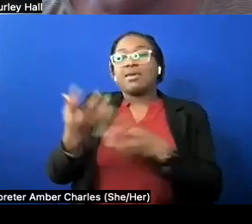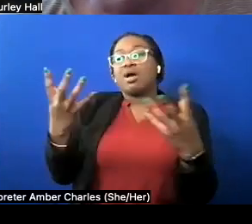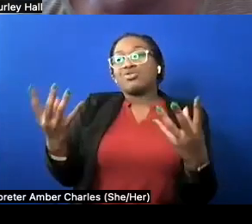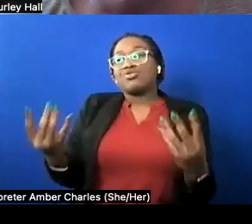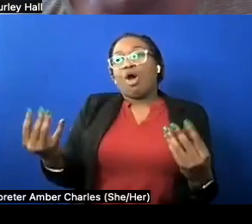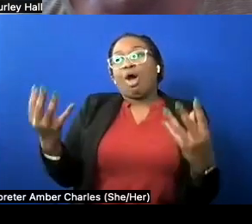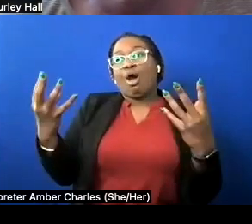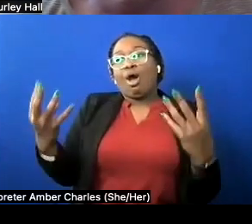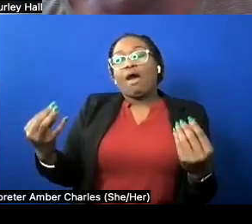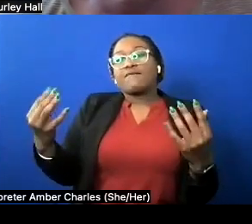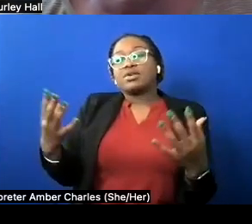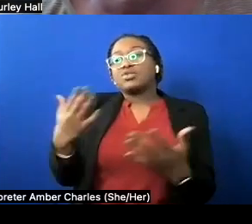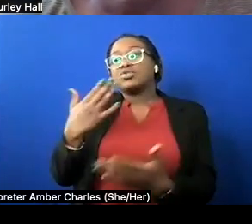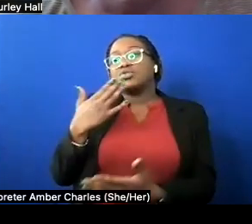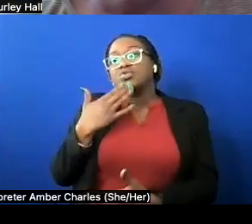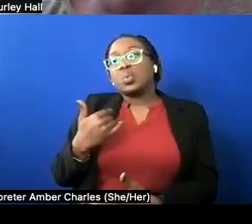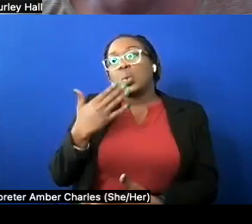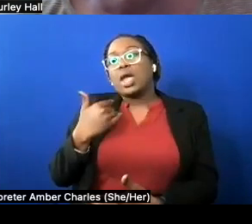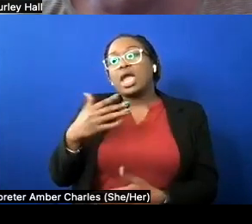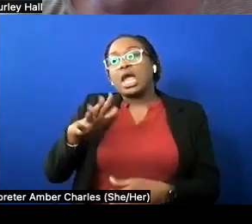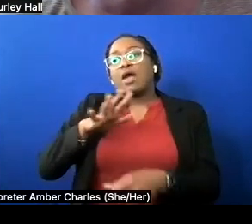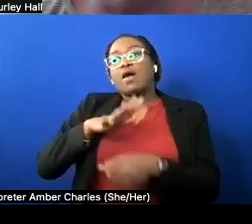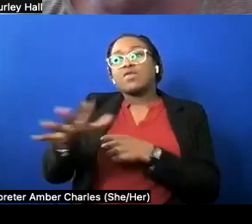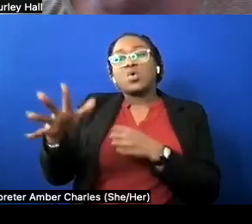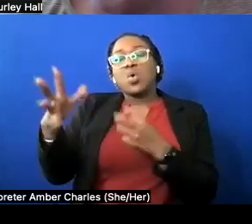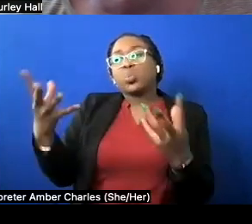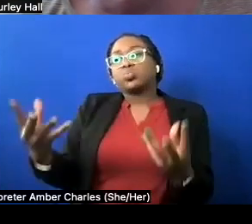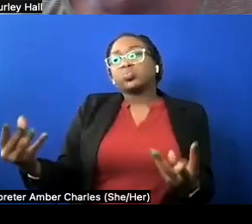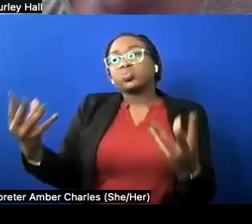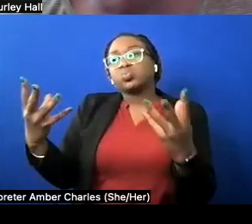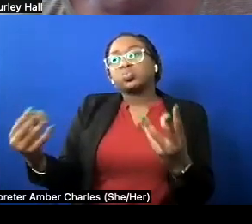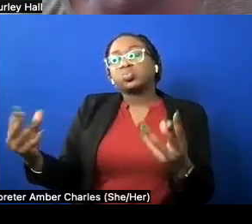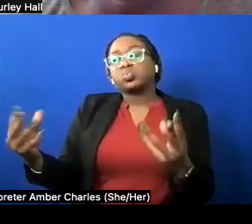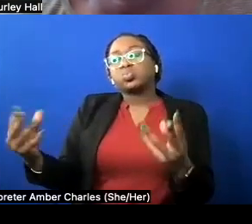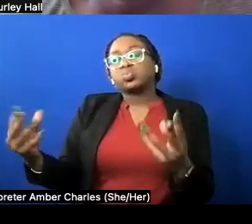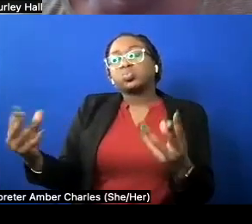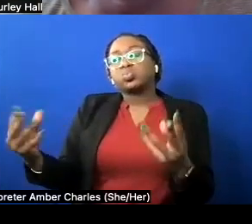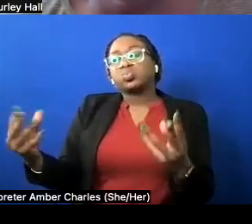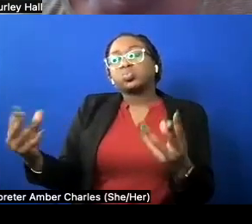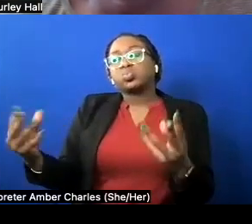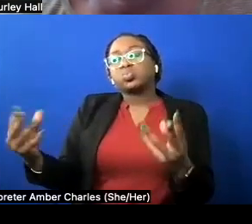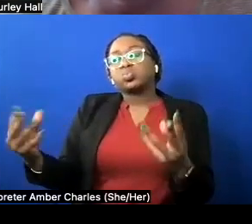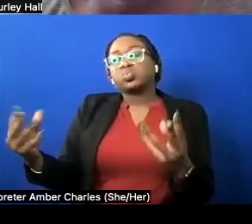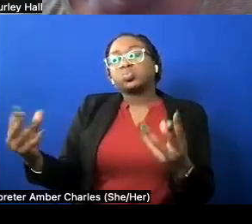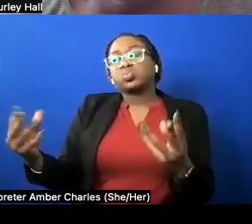sweet, full, cushiony, luxurious, indulgent life.